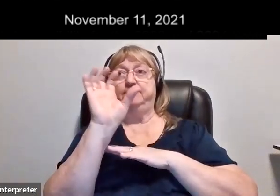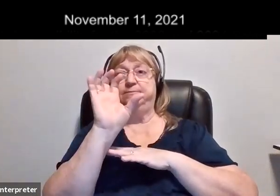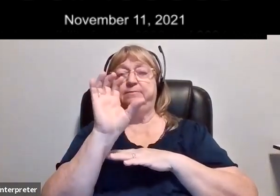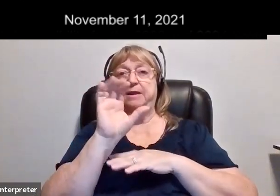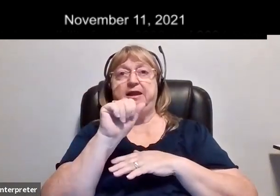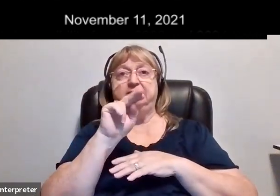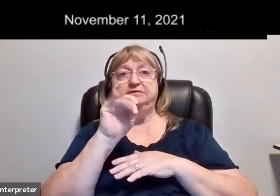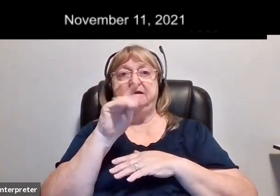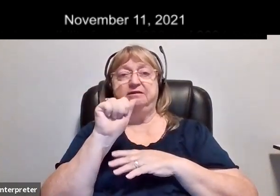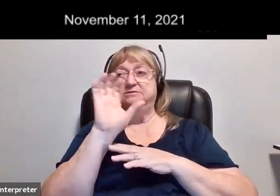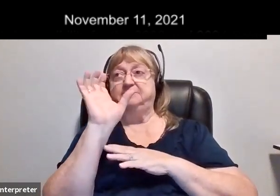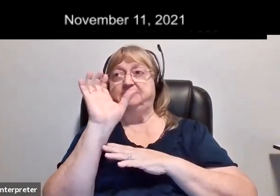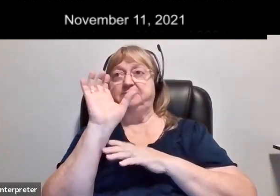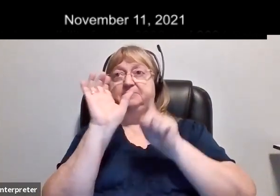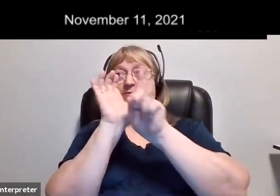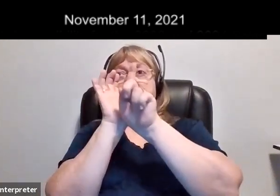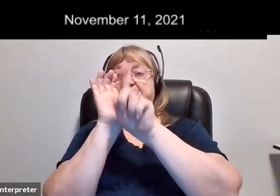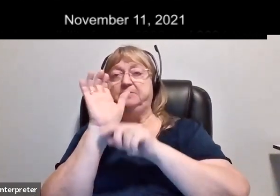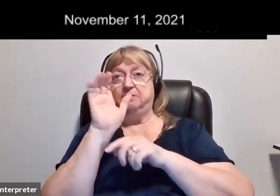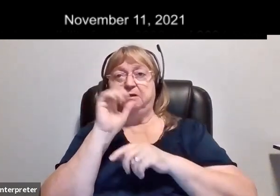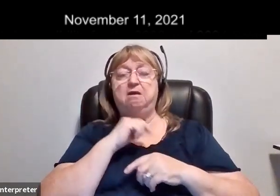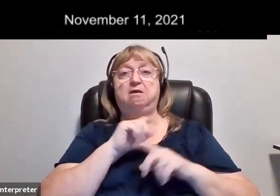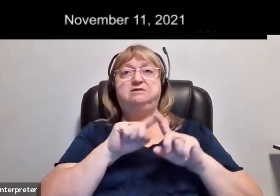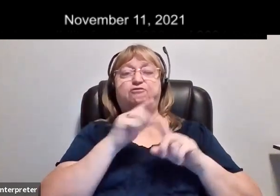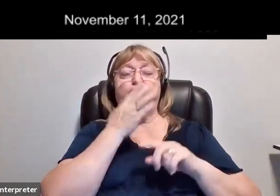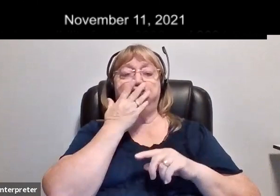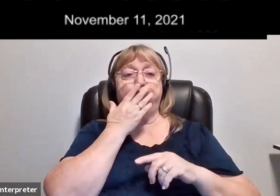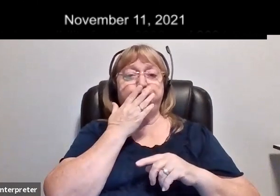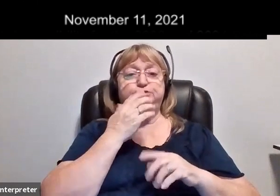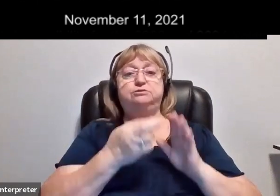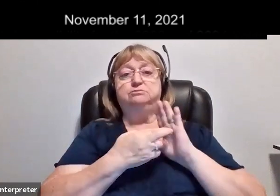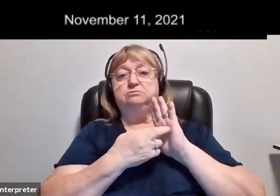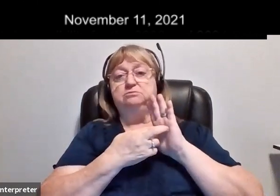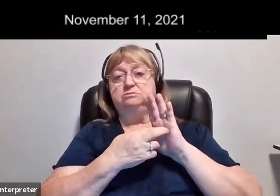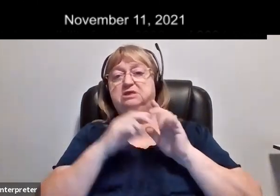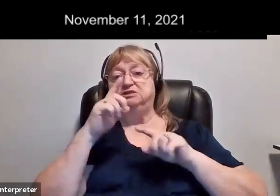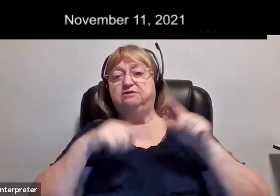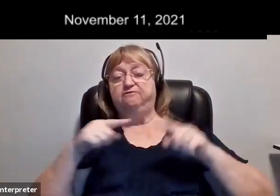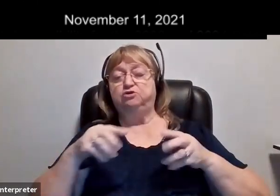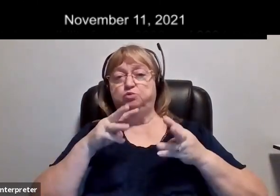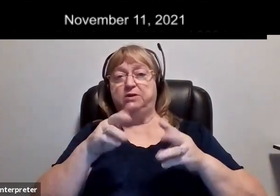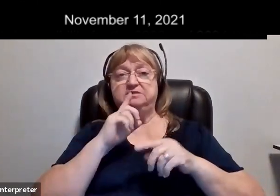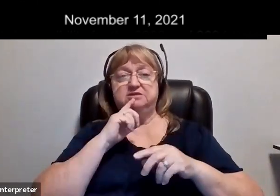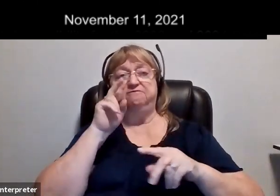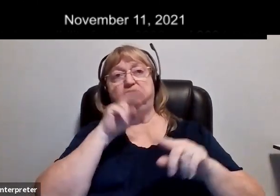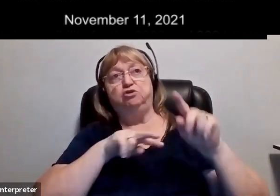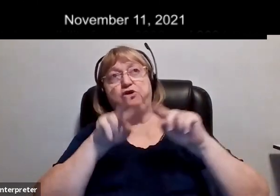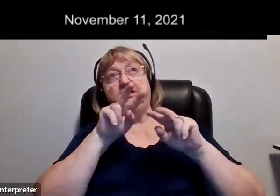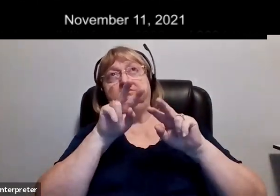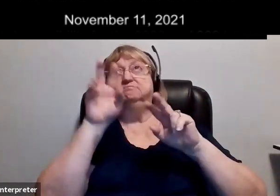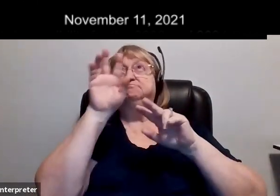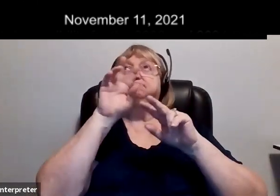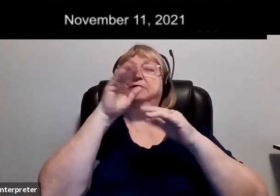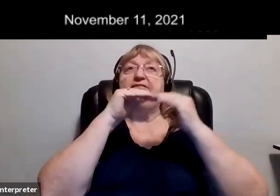antennas, dishes, which are very colored, and they represent diverse ways of looking at the skies, not